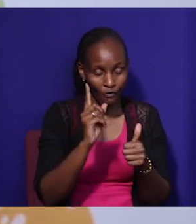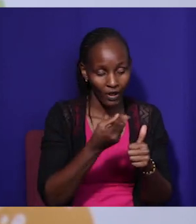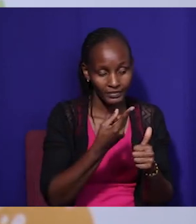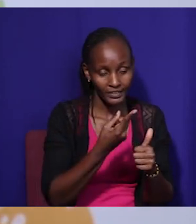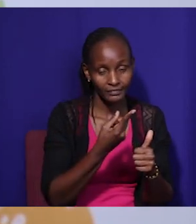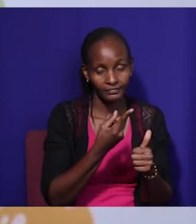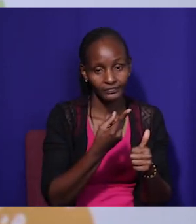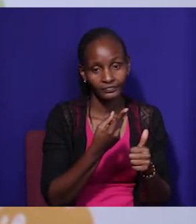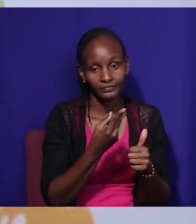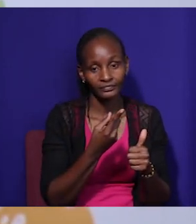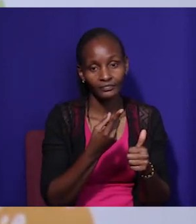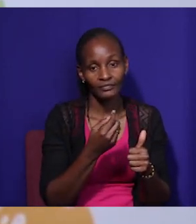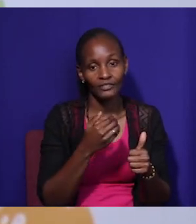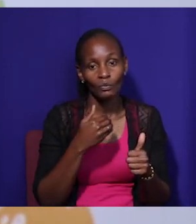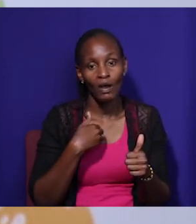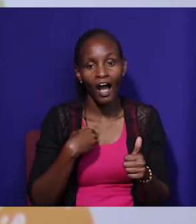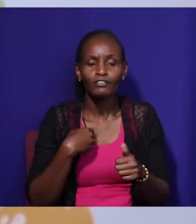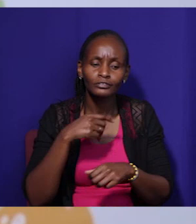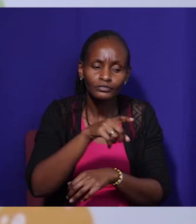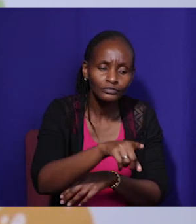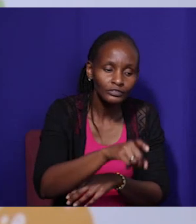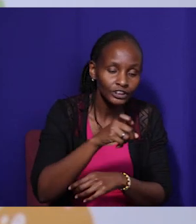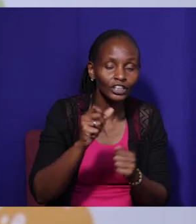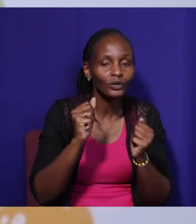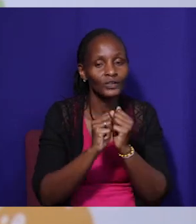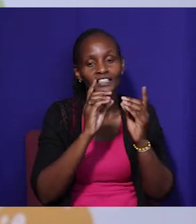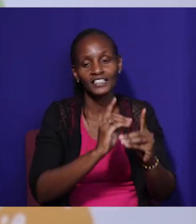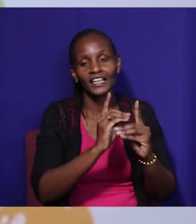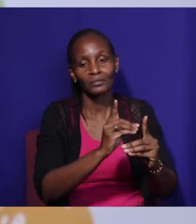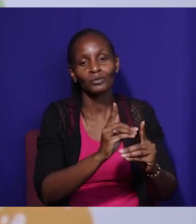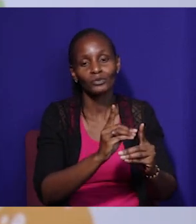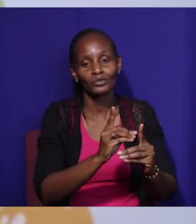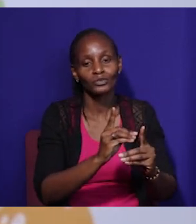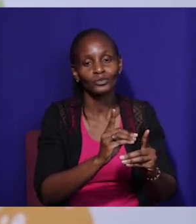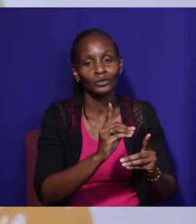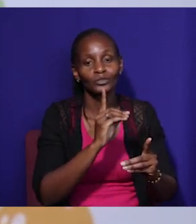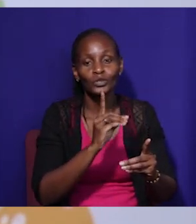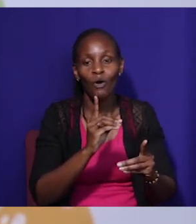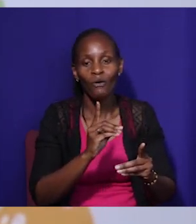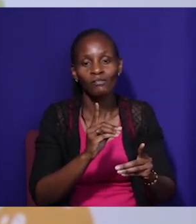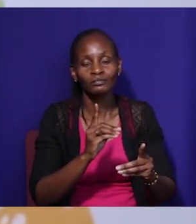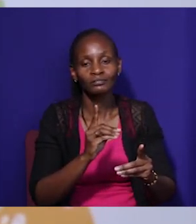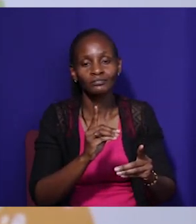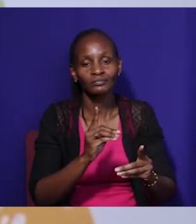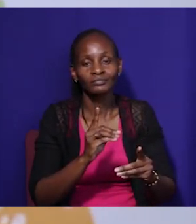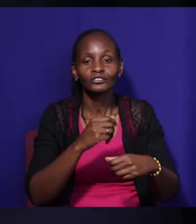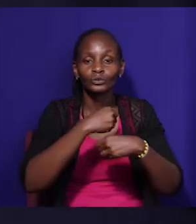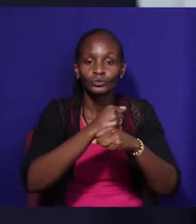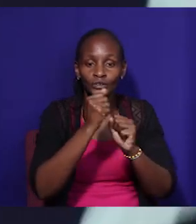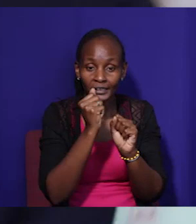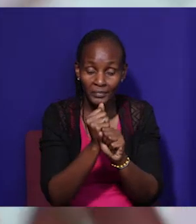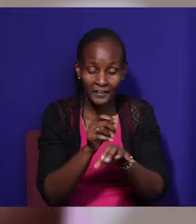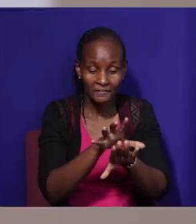one, we have been fishing with the disciples. So we are going to come up and